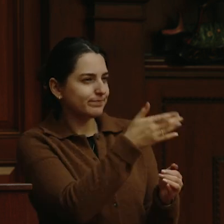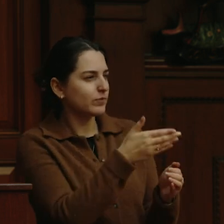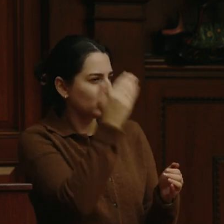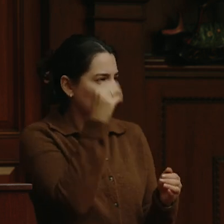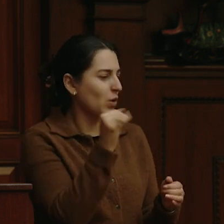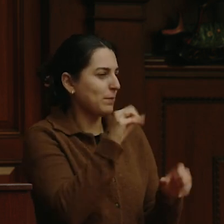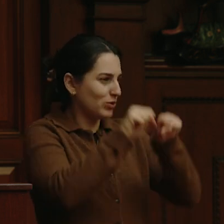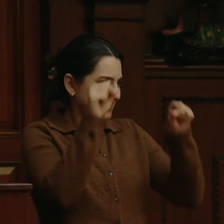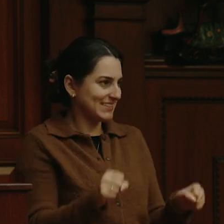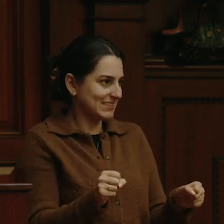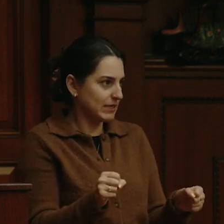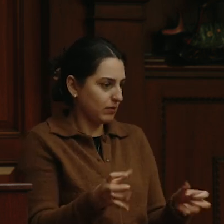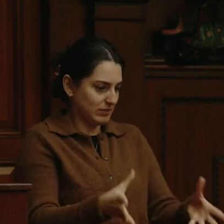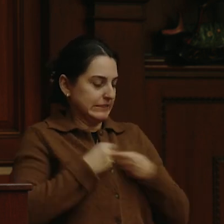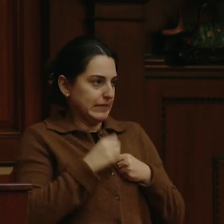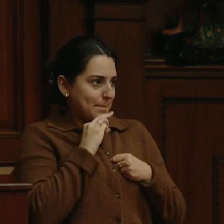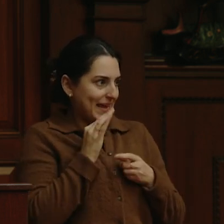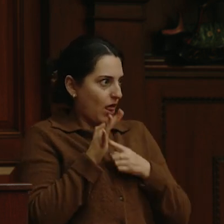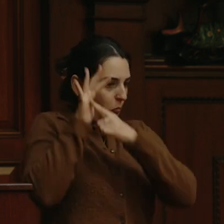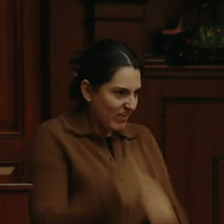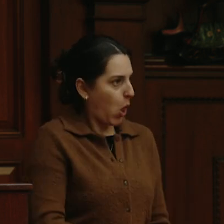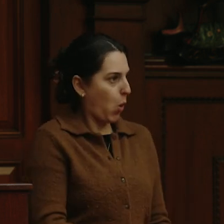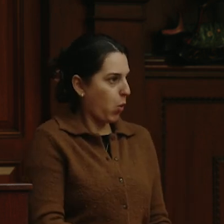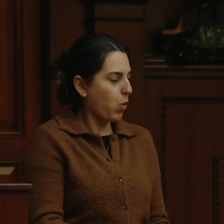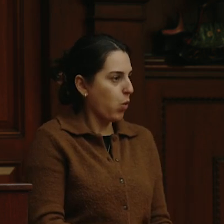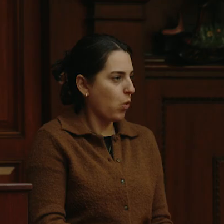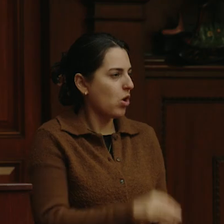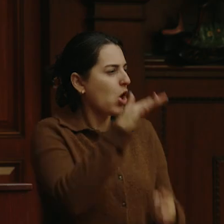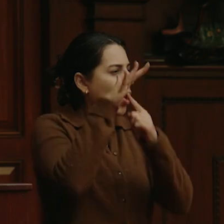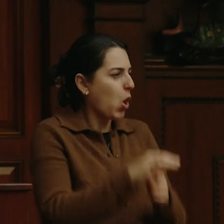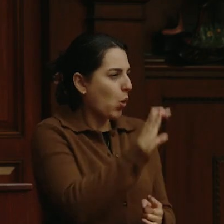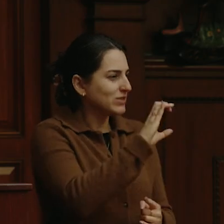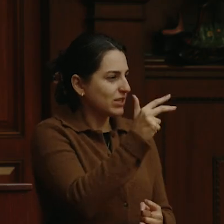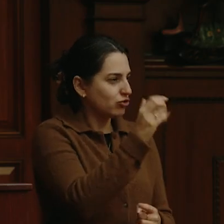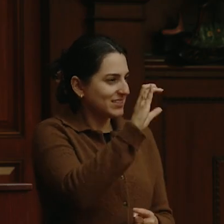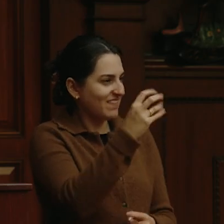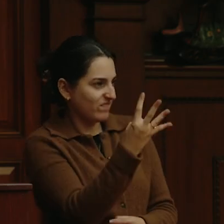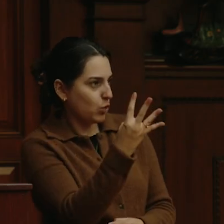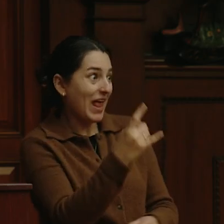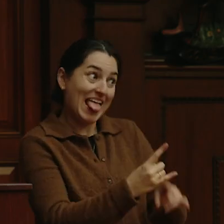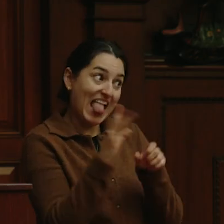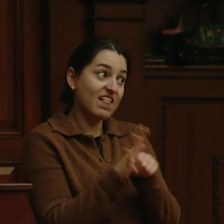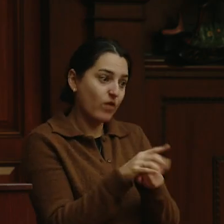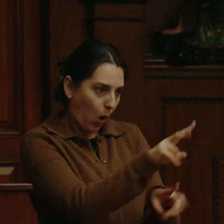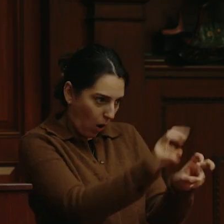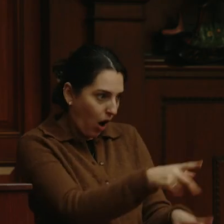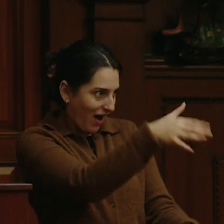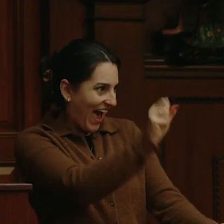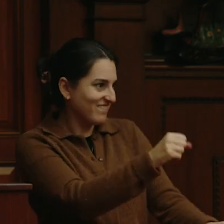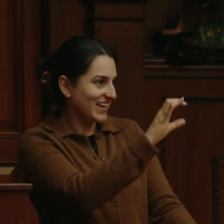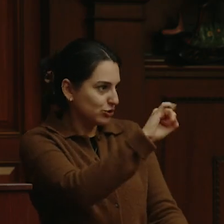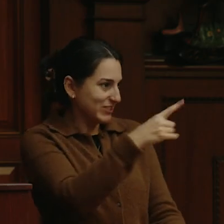immune system and the levels drop. So a low C3 or C4, very helpful to assess